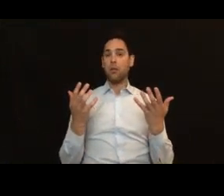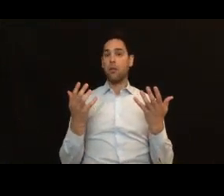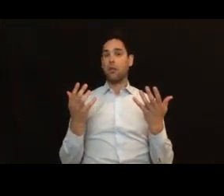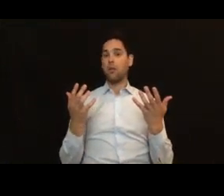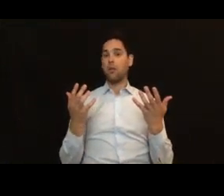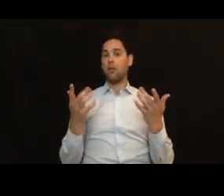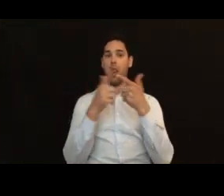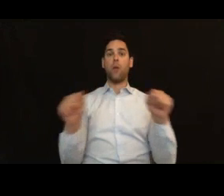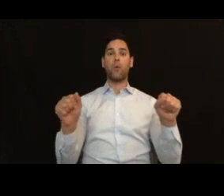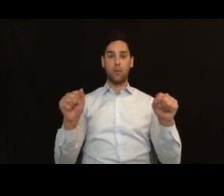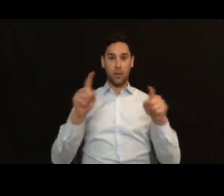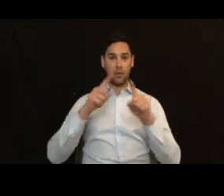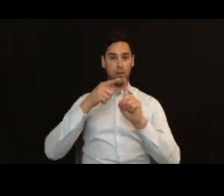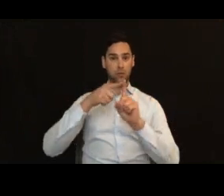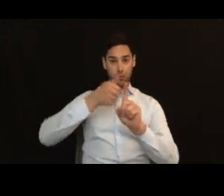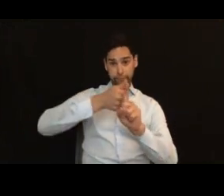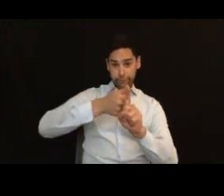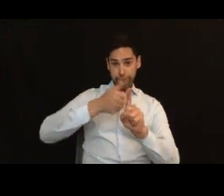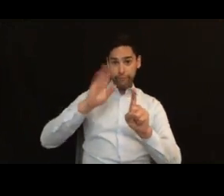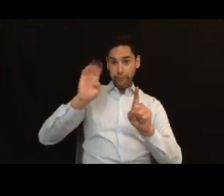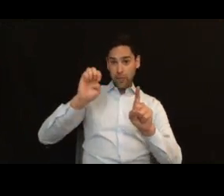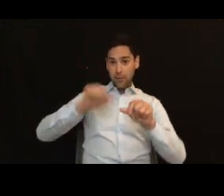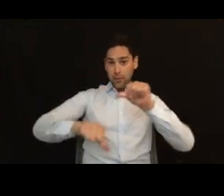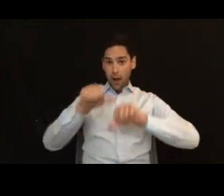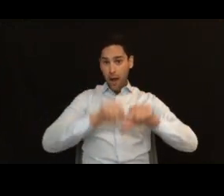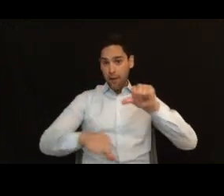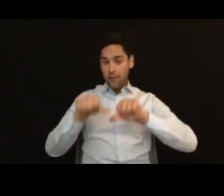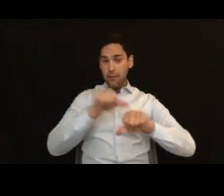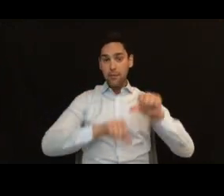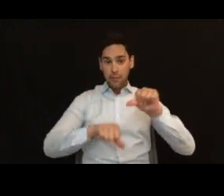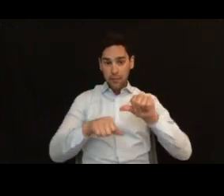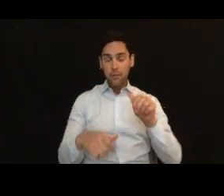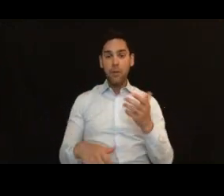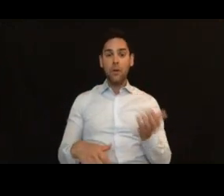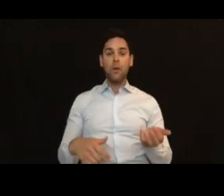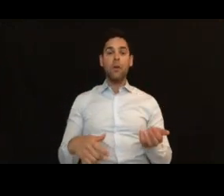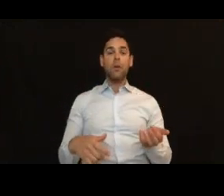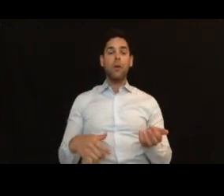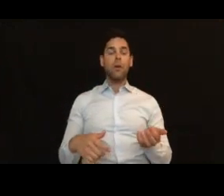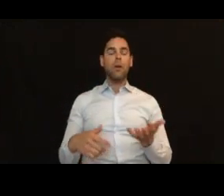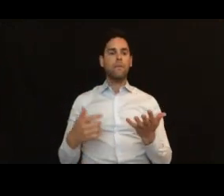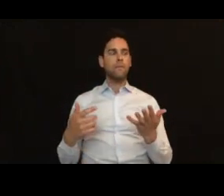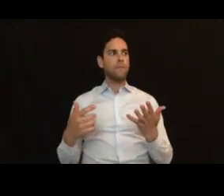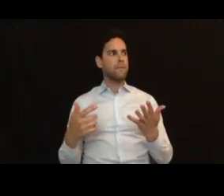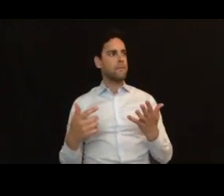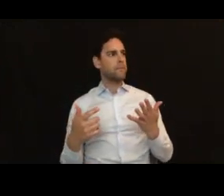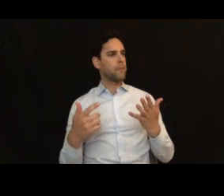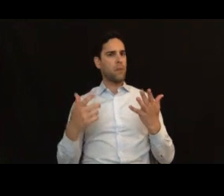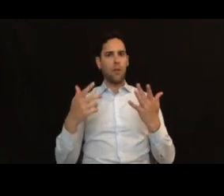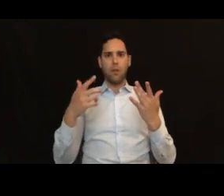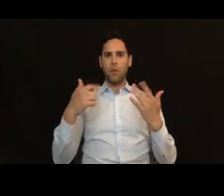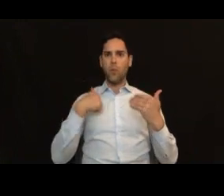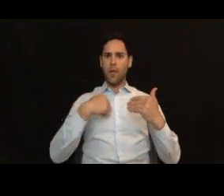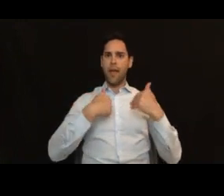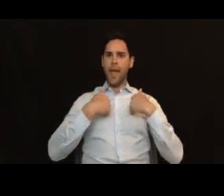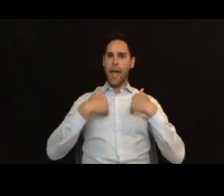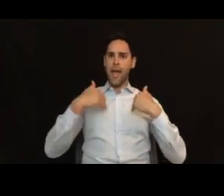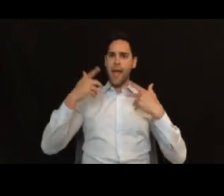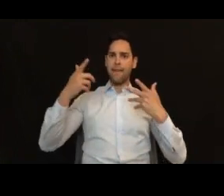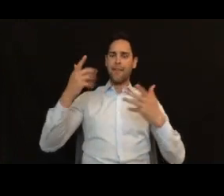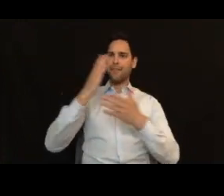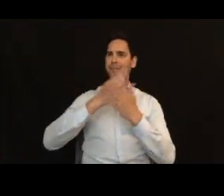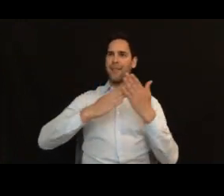linguistics to be a science, and I think there's this idea that there's this objective truth that we're searching for when we're looking